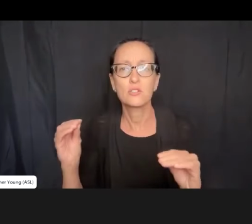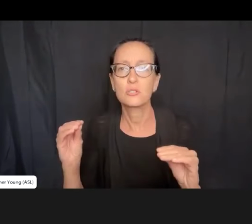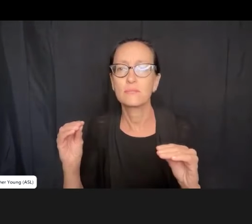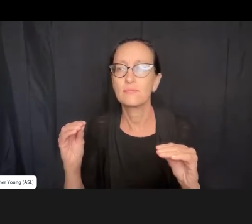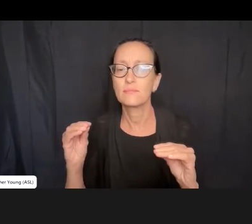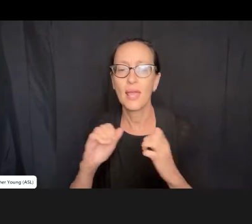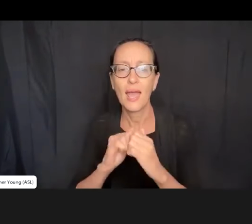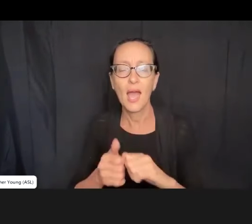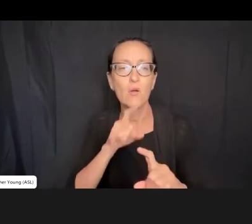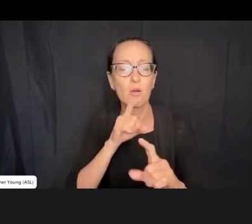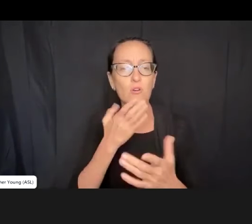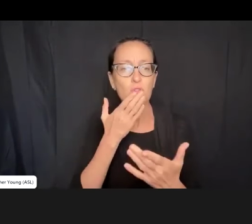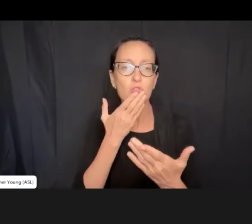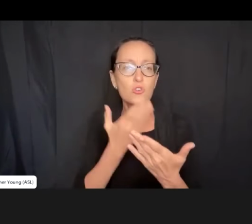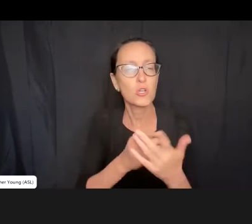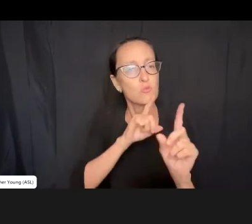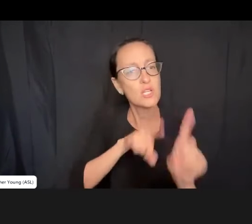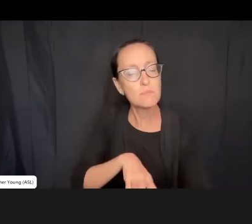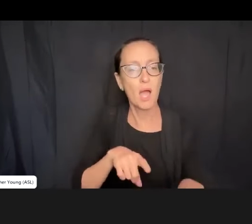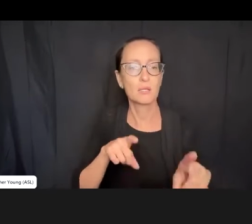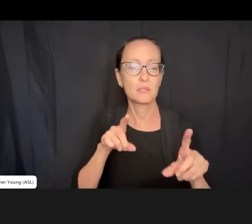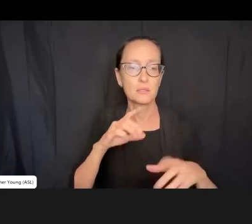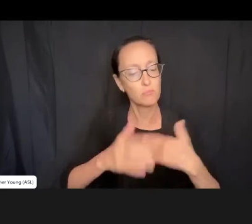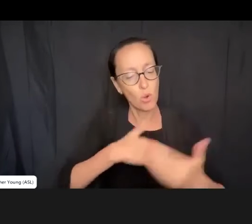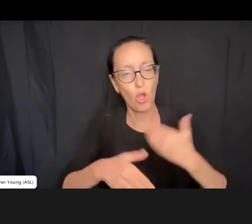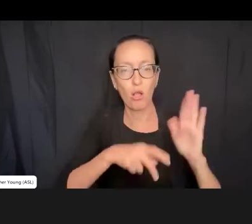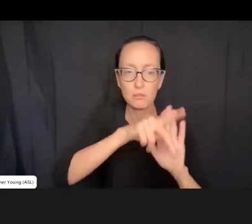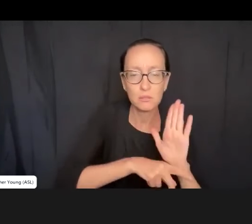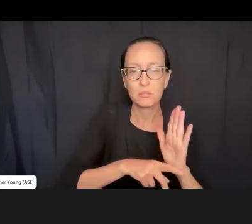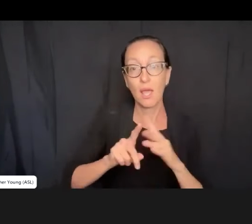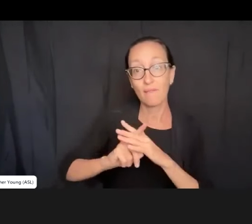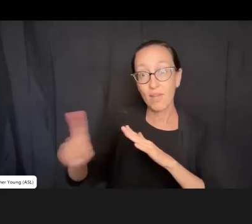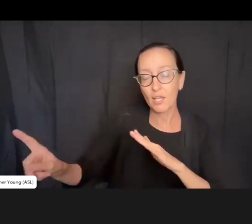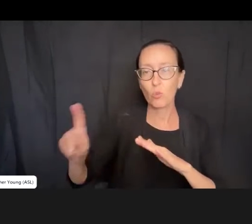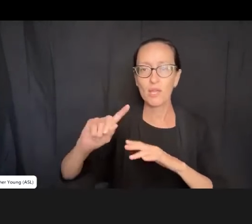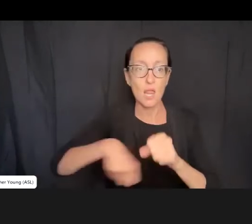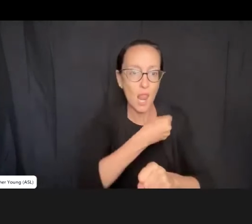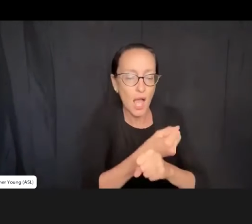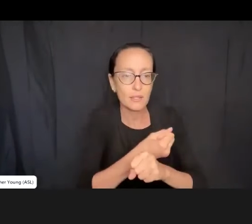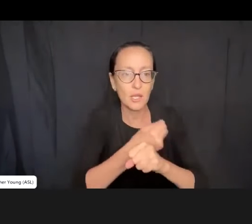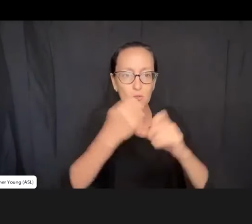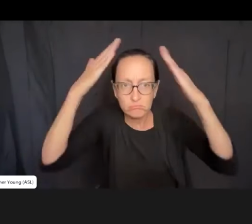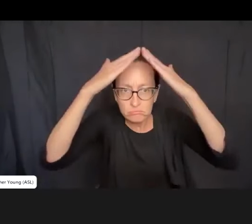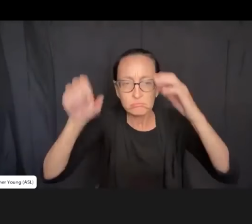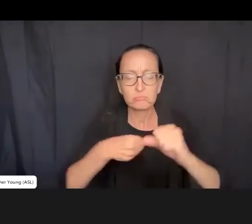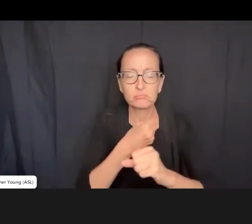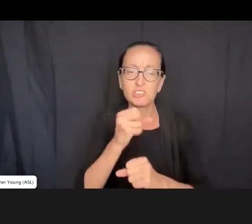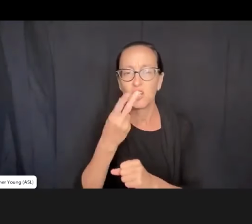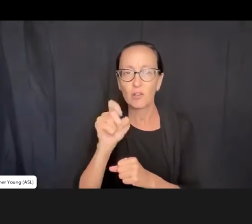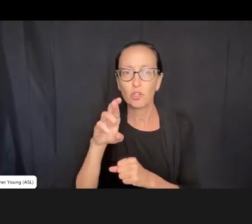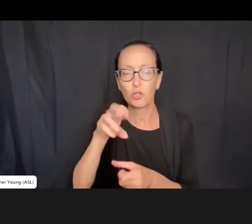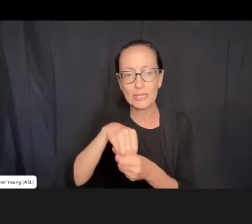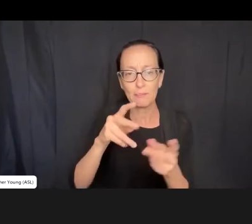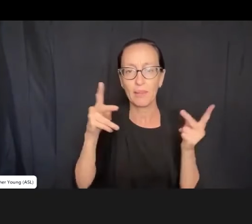response protocols, evacuation, lockdowns, shelter in place. So because if we know what to do to get